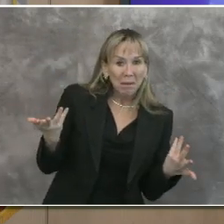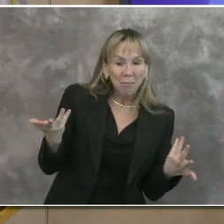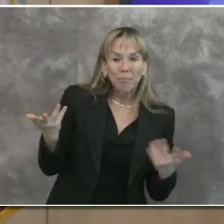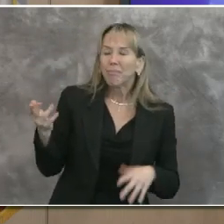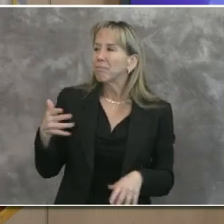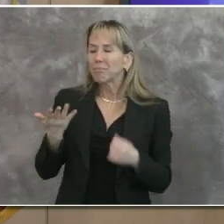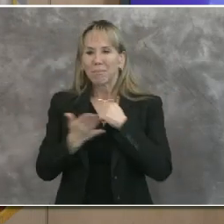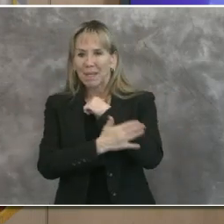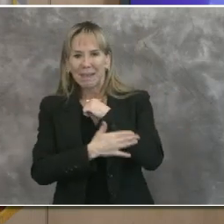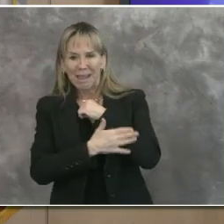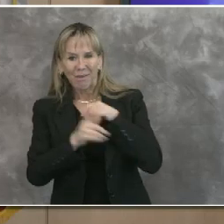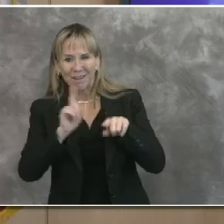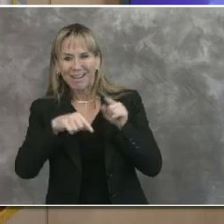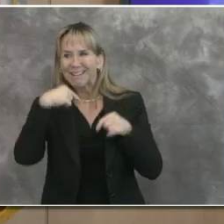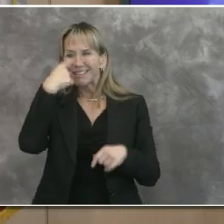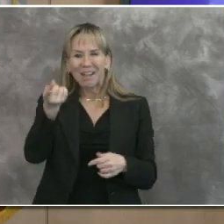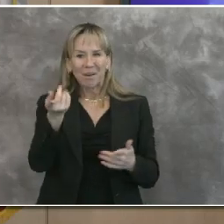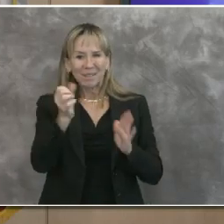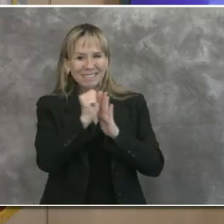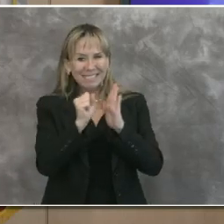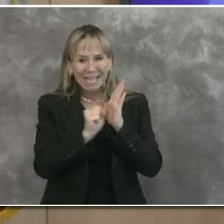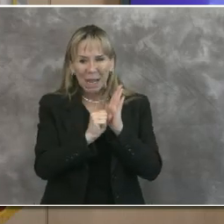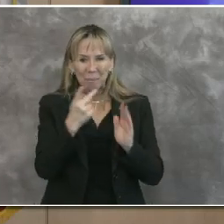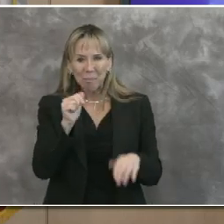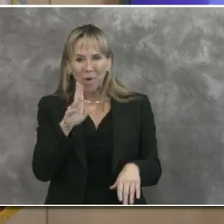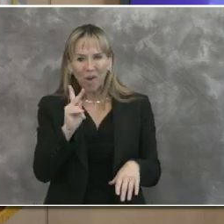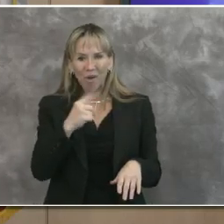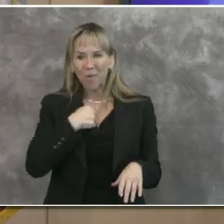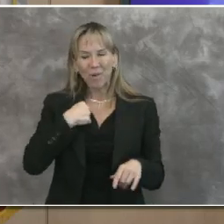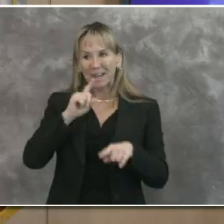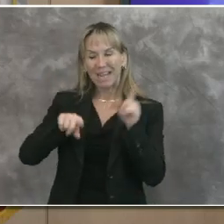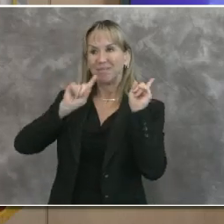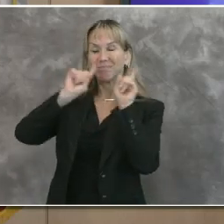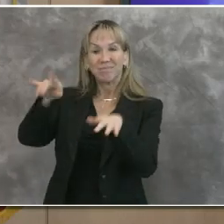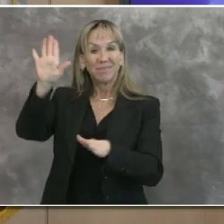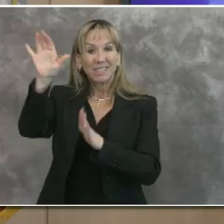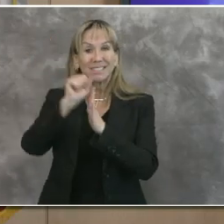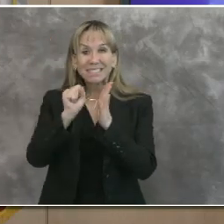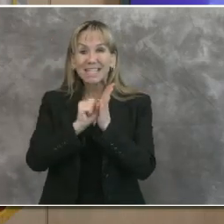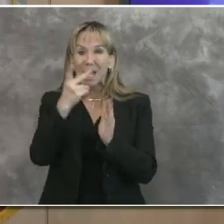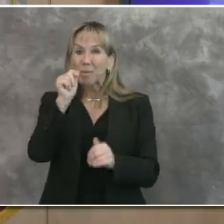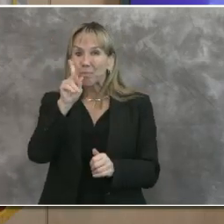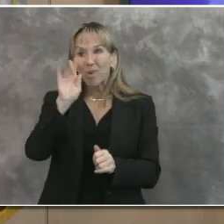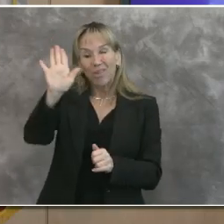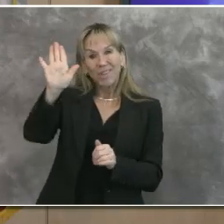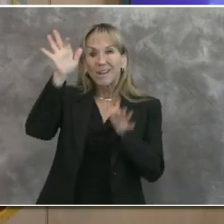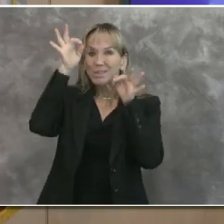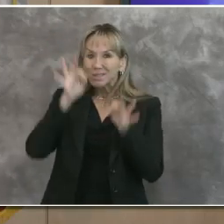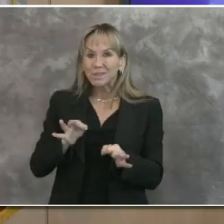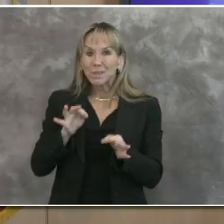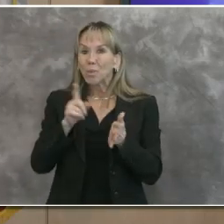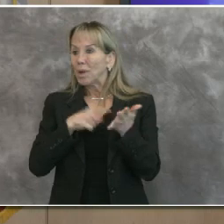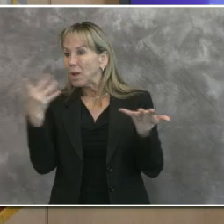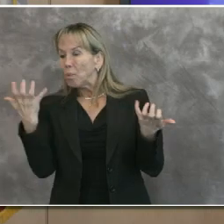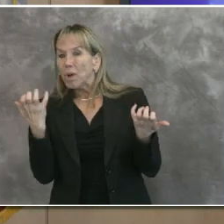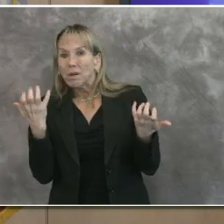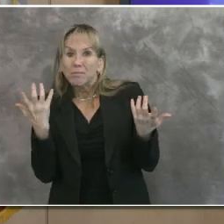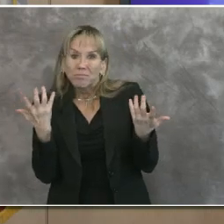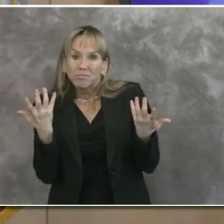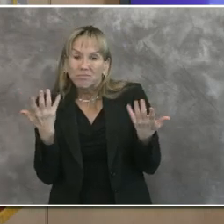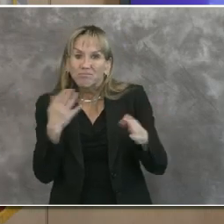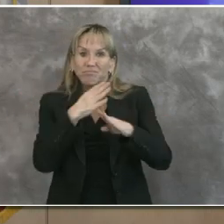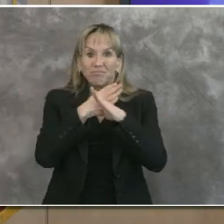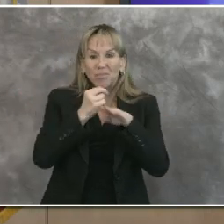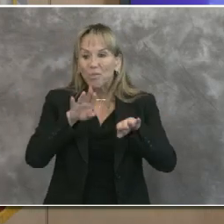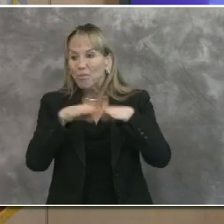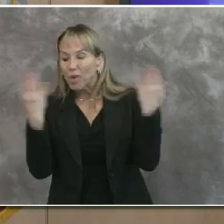doesn't have any authority to tell the state parks what to do. The state parks will determine for themselves what it is that they want to do. The other thing